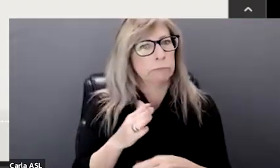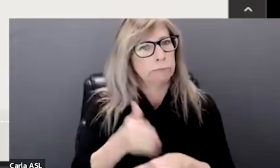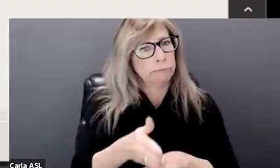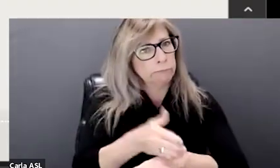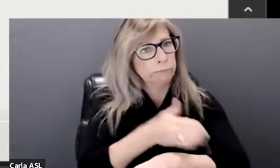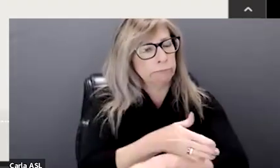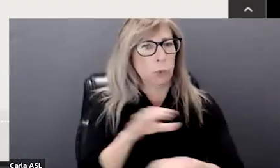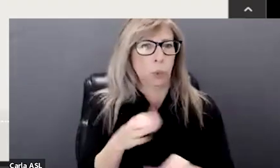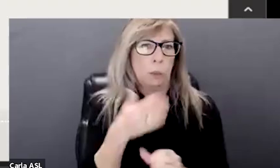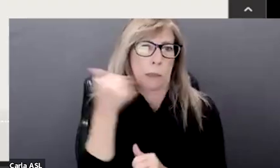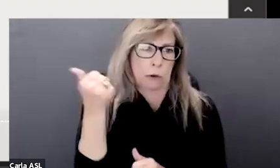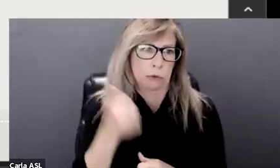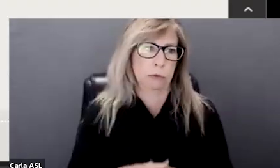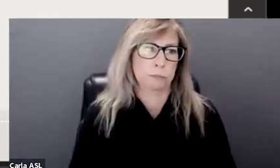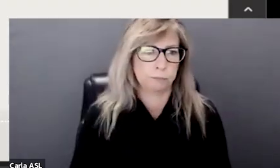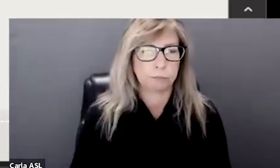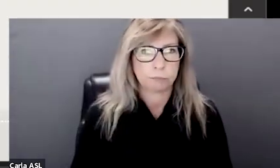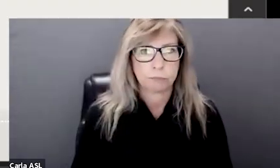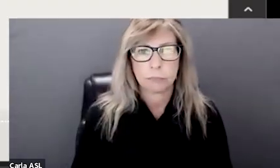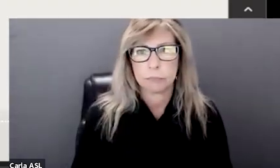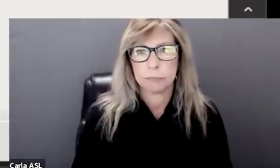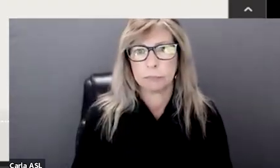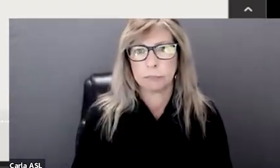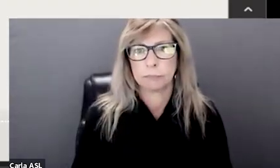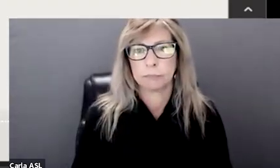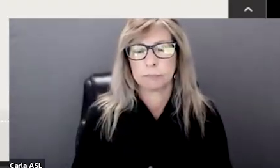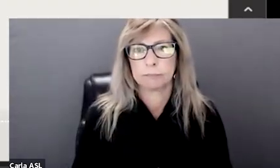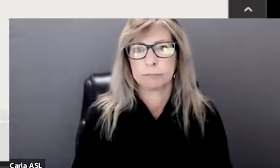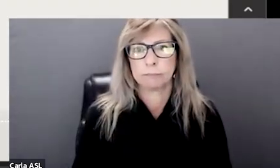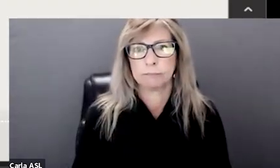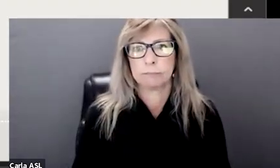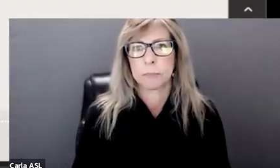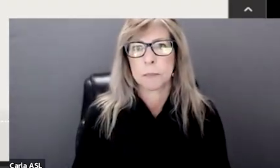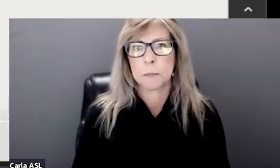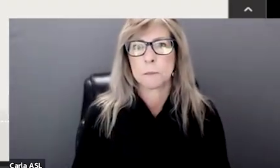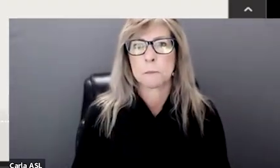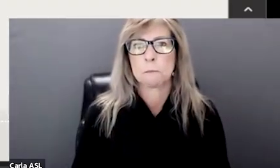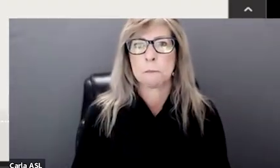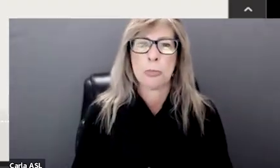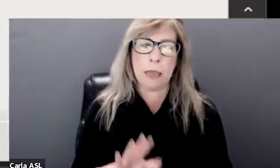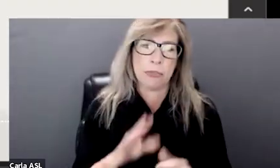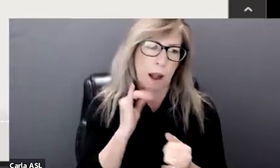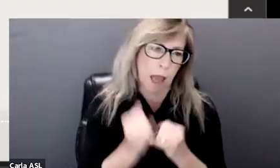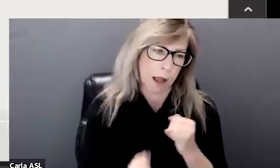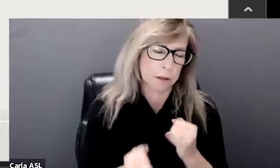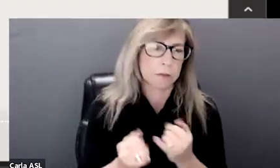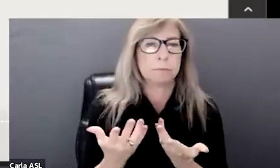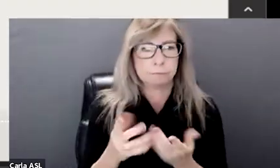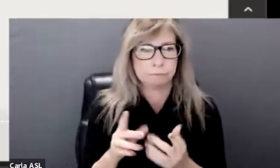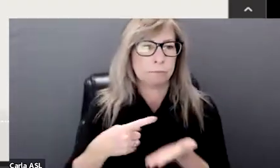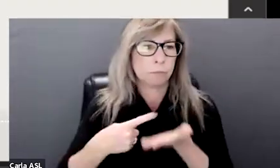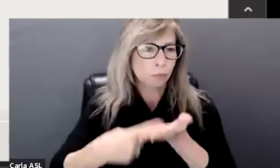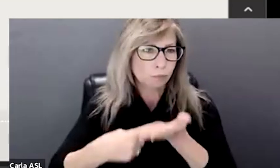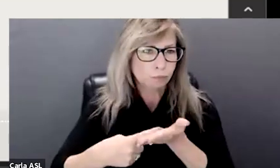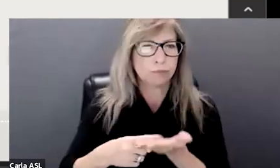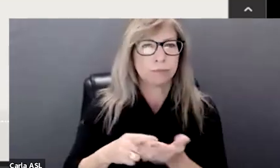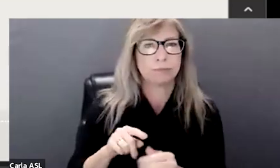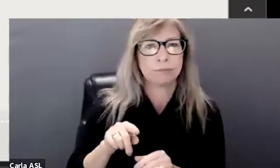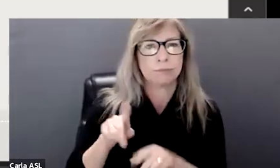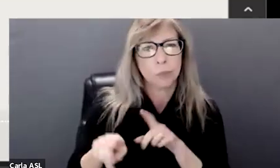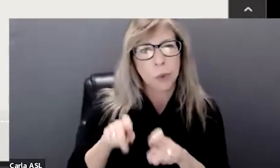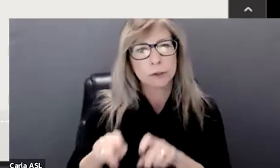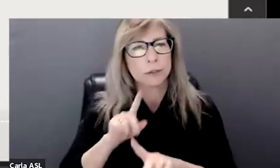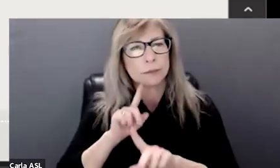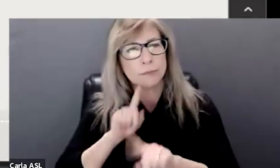going forward and supporting our efforts. And of course, we will finish up with a discussion time and a